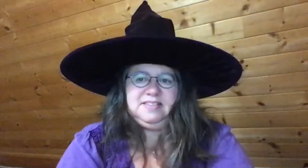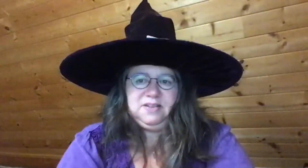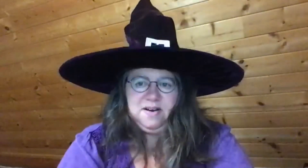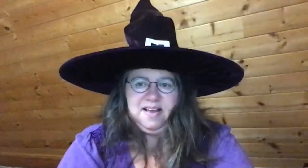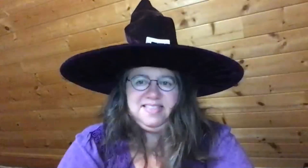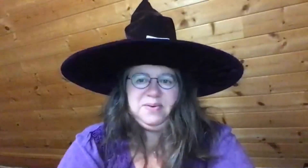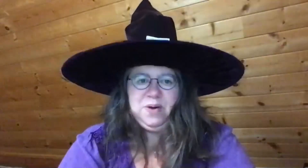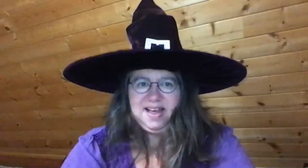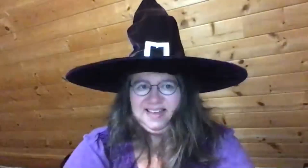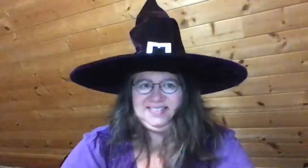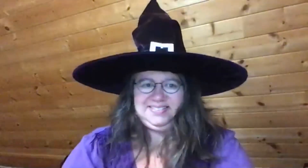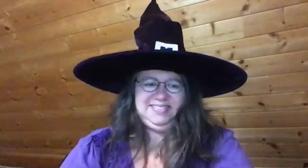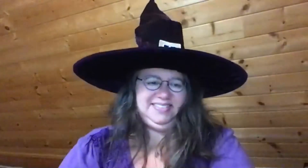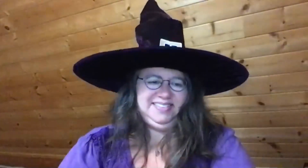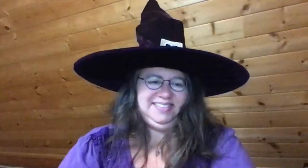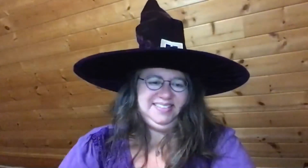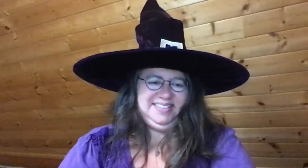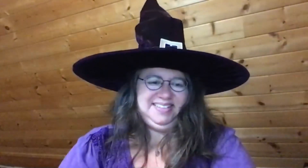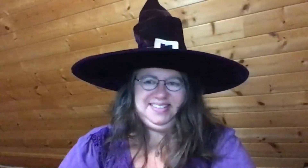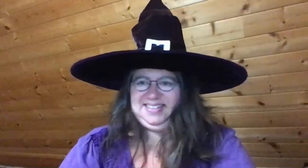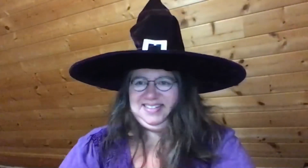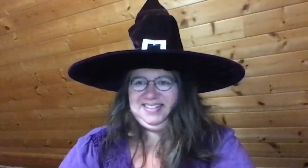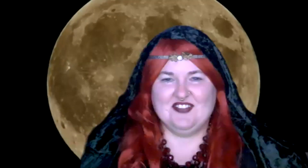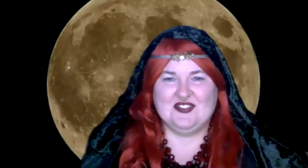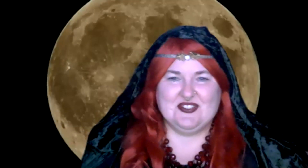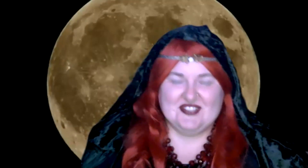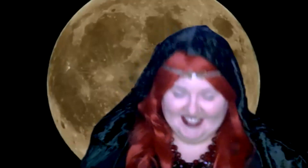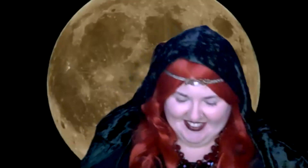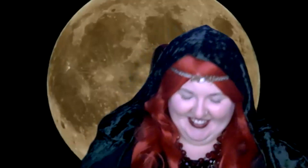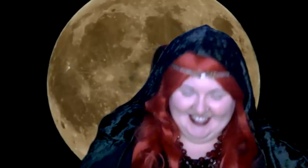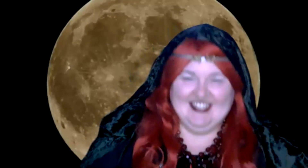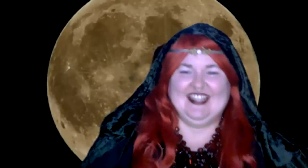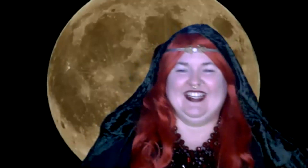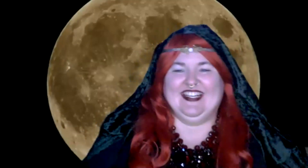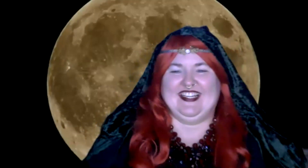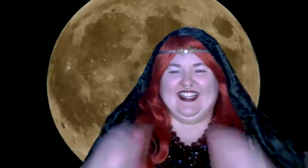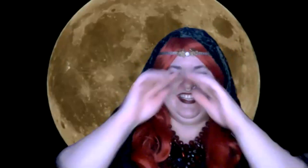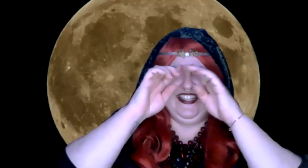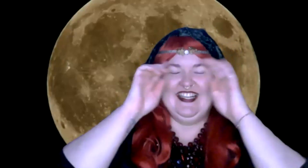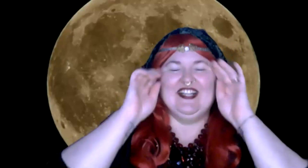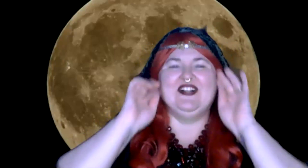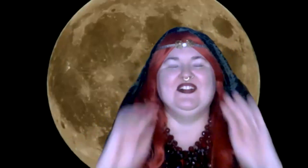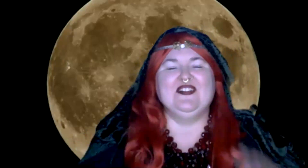and then Satora, and then Wyatt. Oh, I love you, Susie.